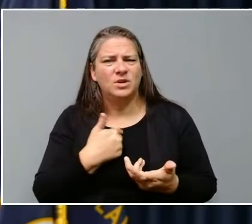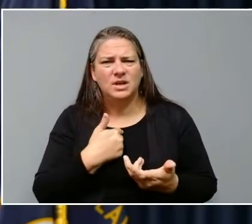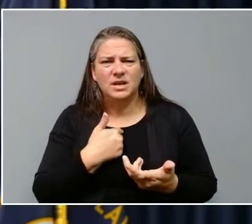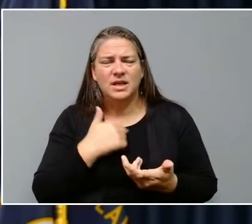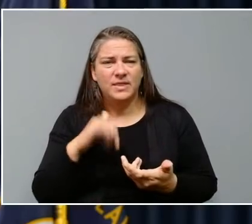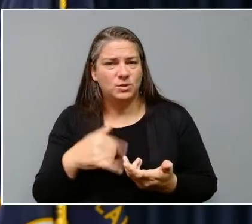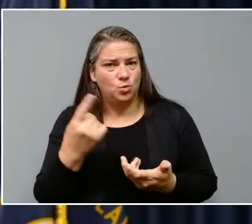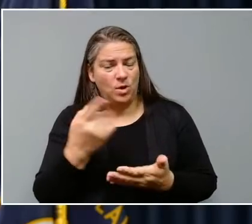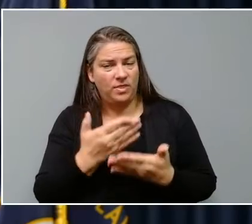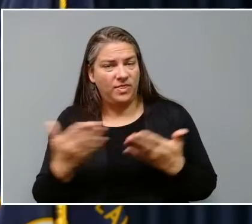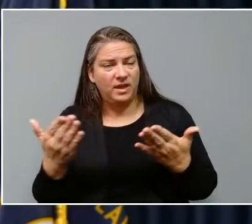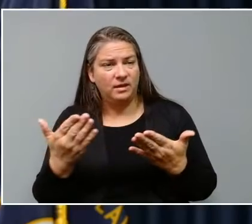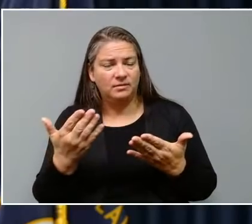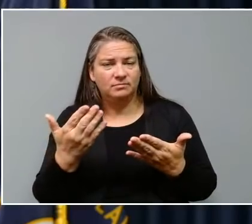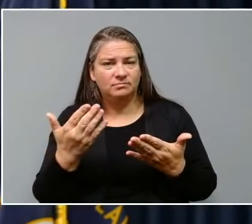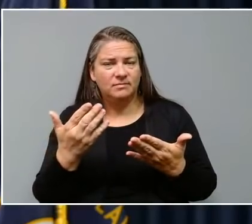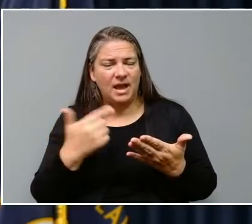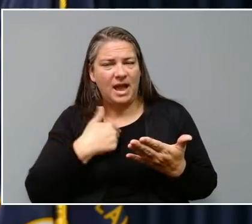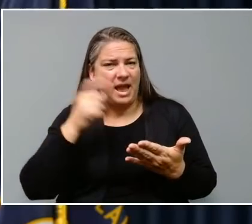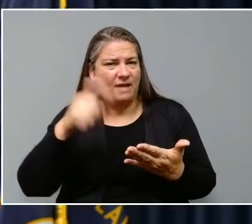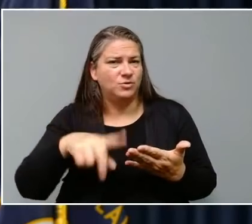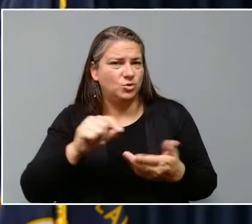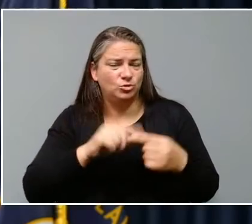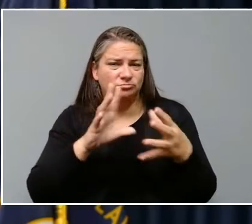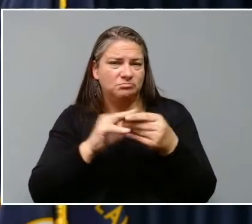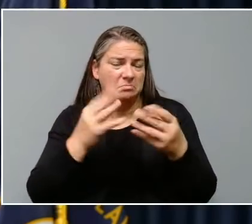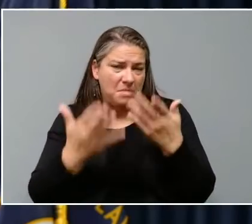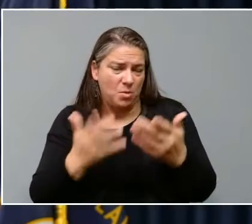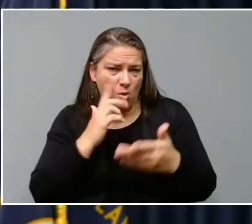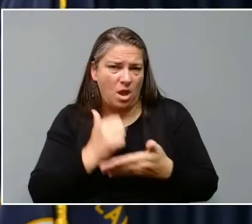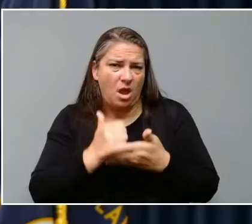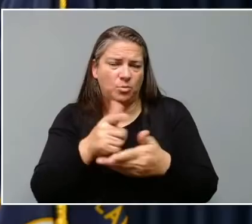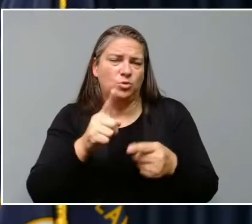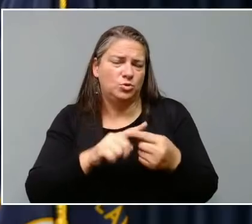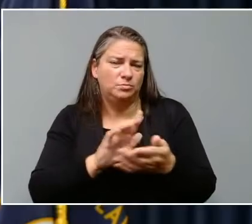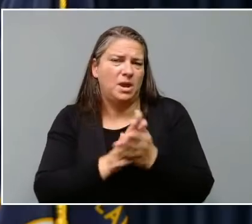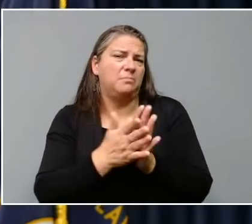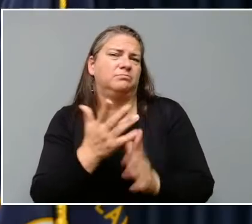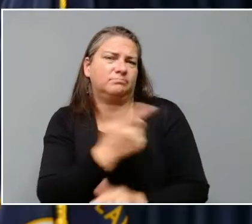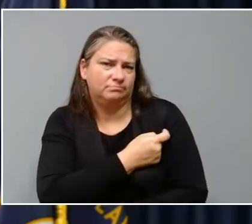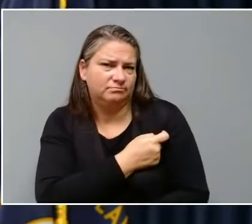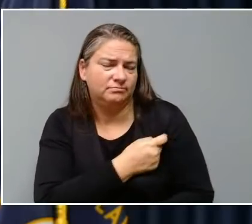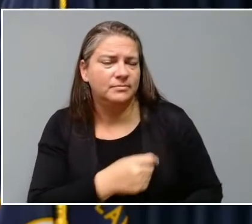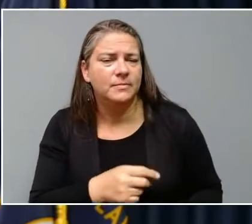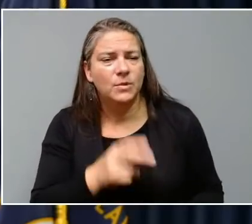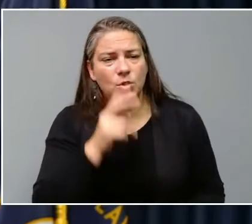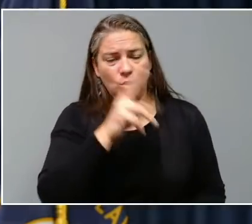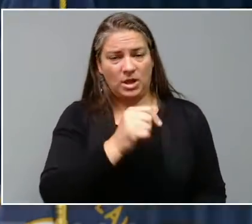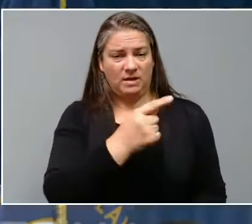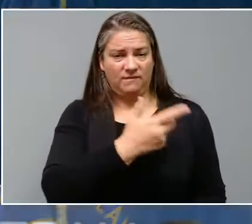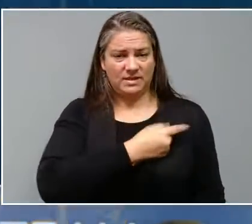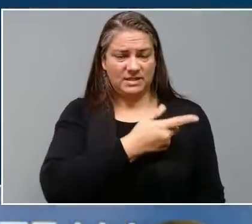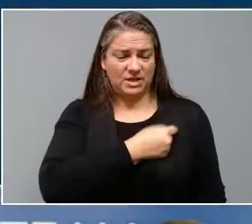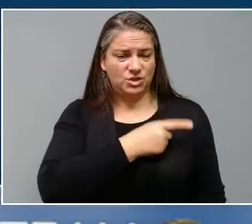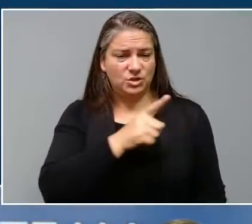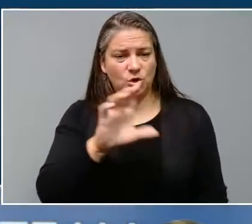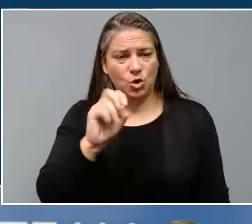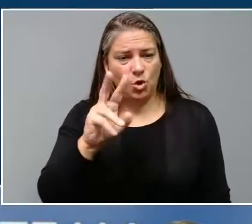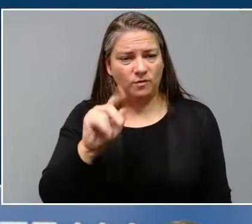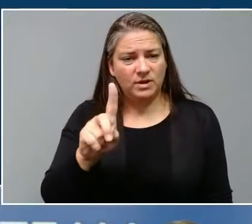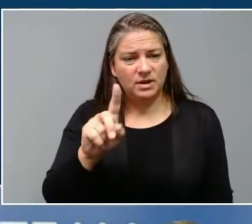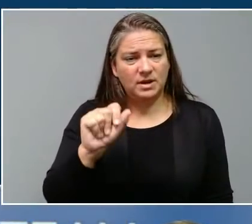that gets it done. Let's look again at our chart on vaccination status of COVID-19